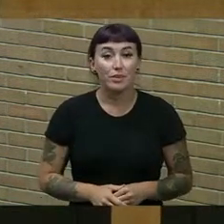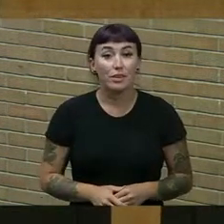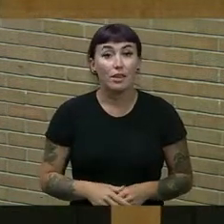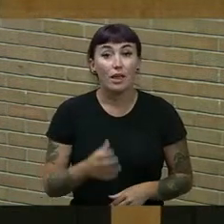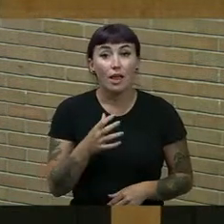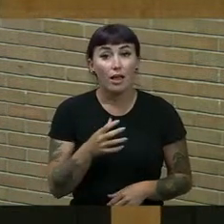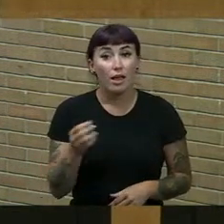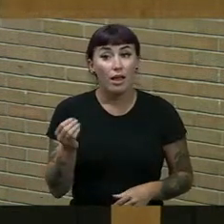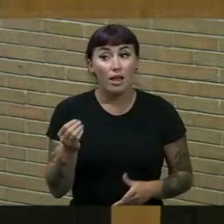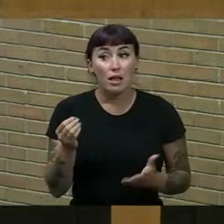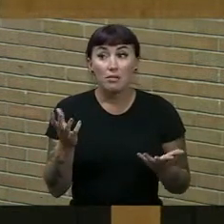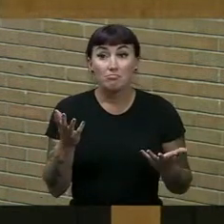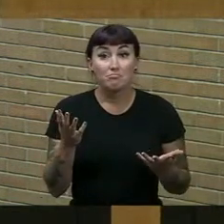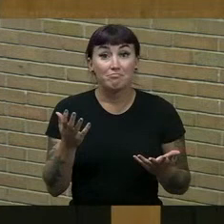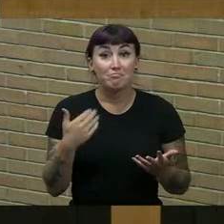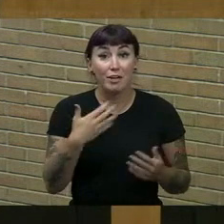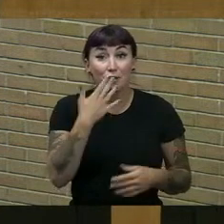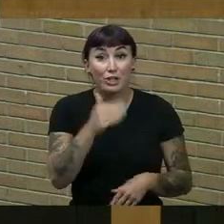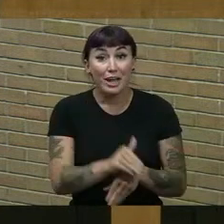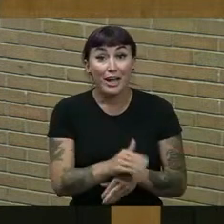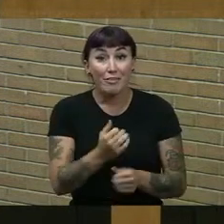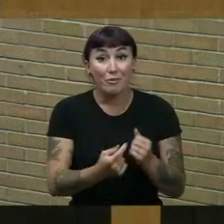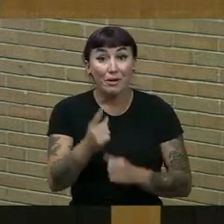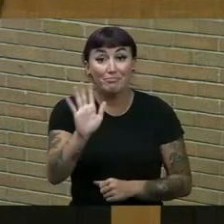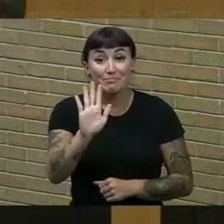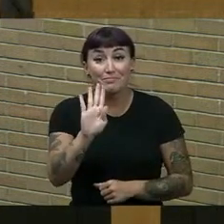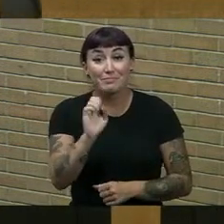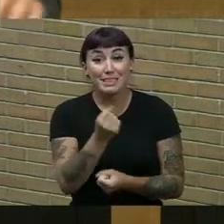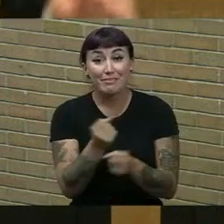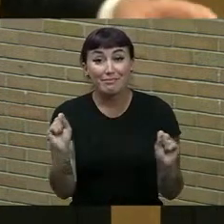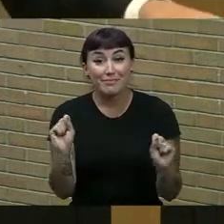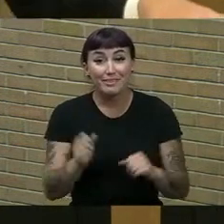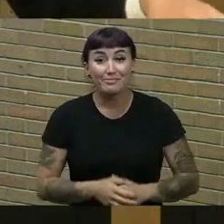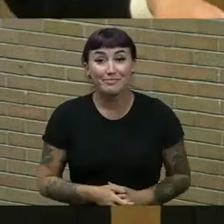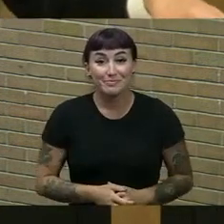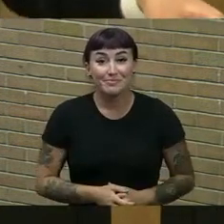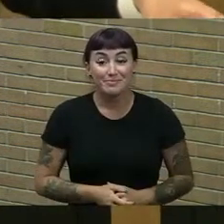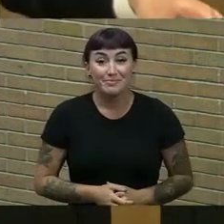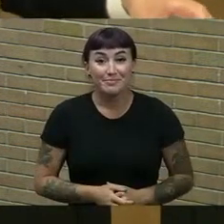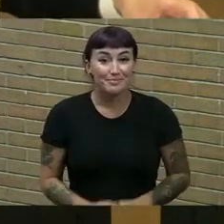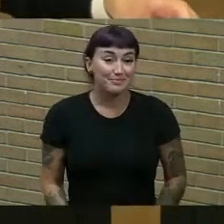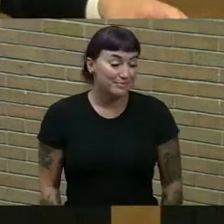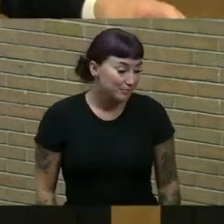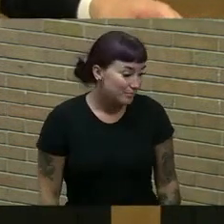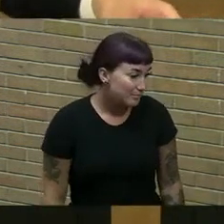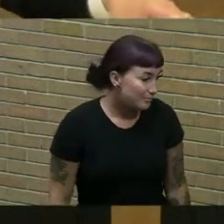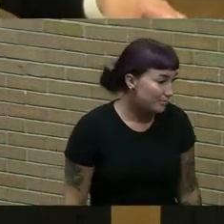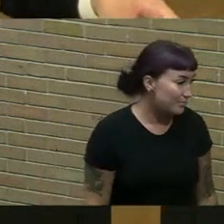And have a good night, everybody. Be safe. Thank you very much.